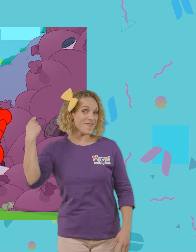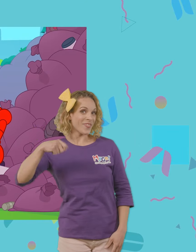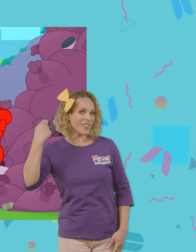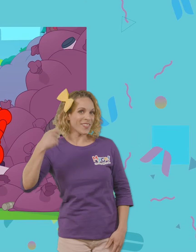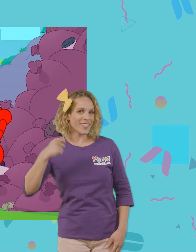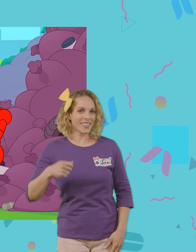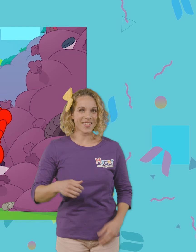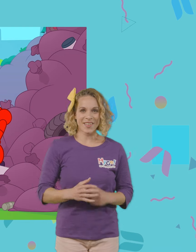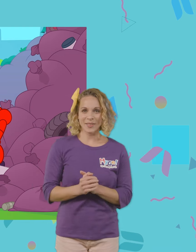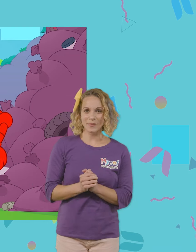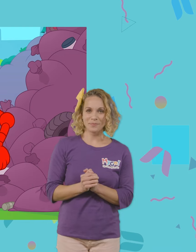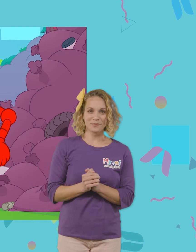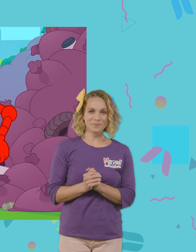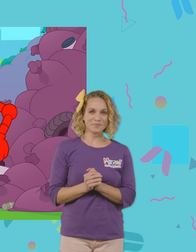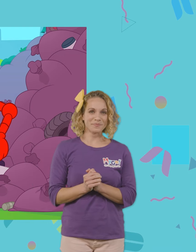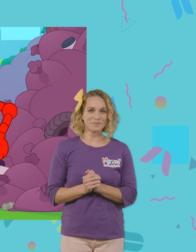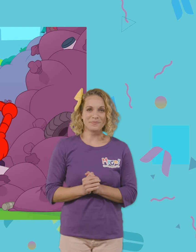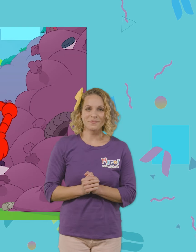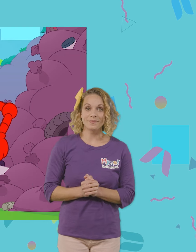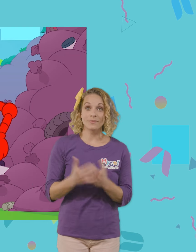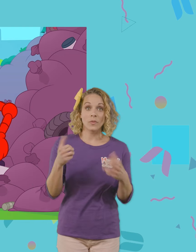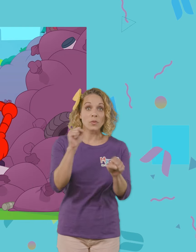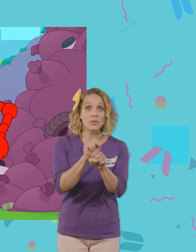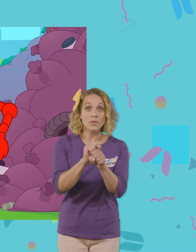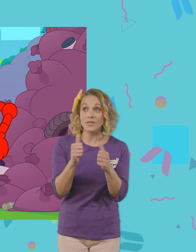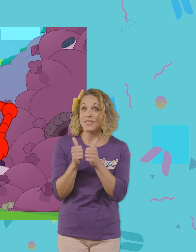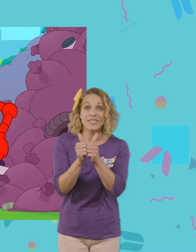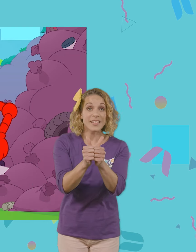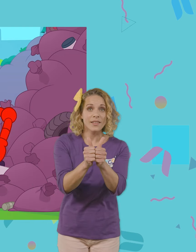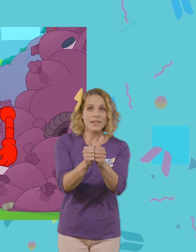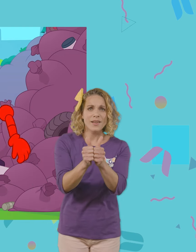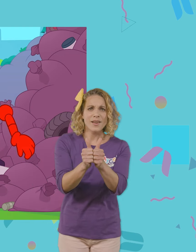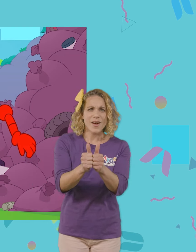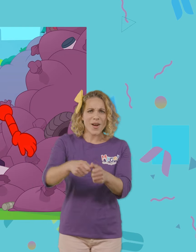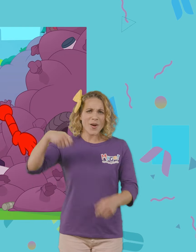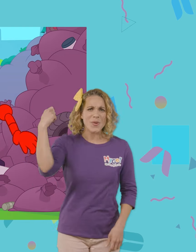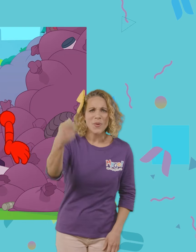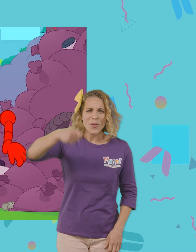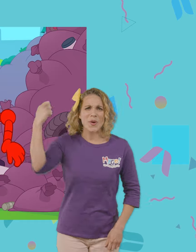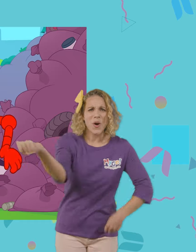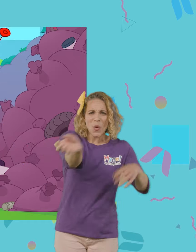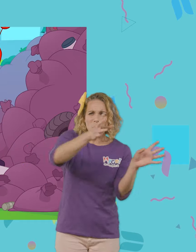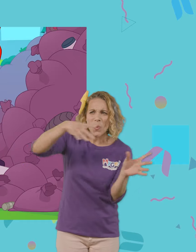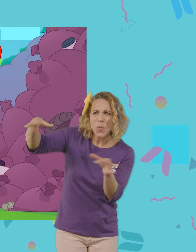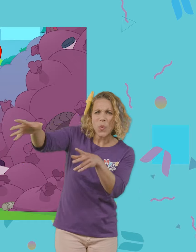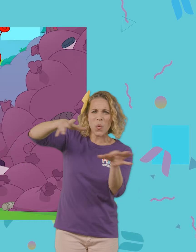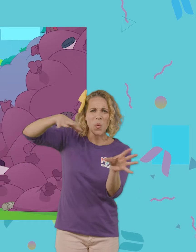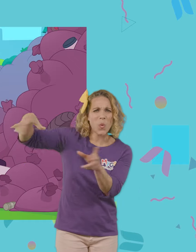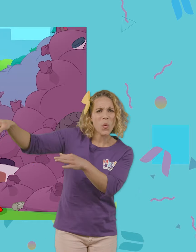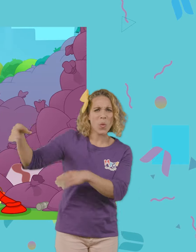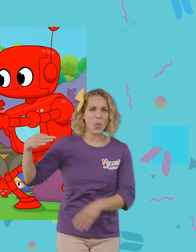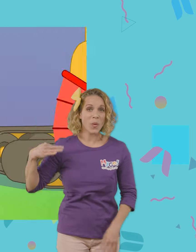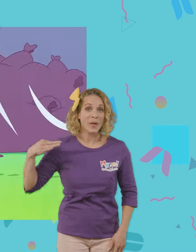big fan. Now work together to blow the feathers away.